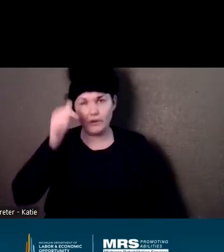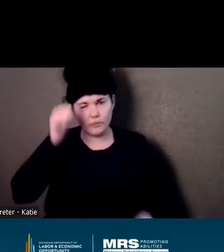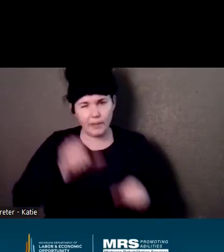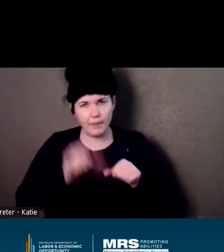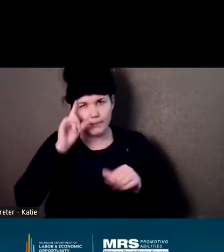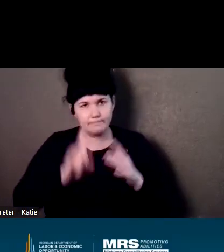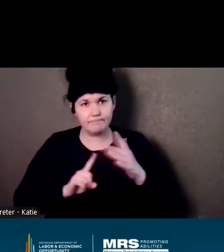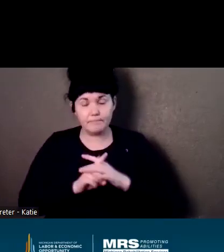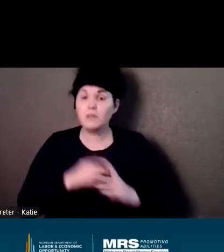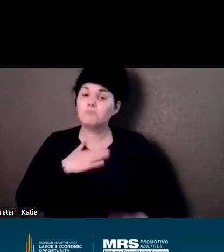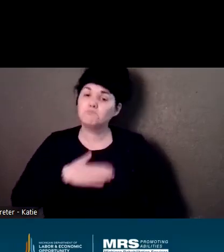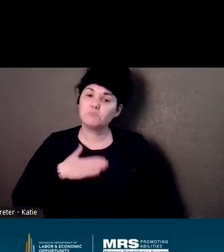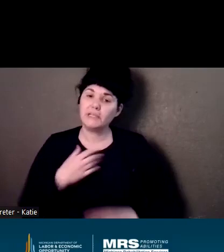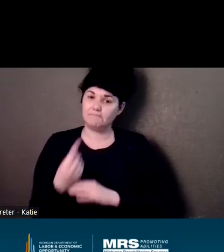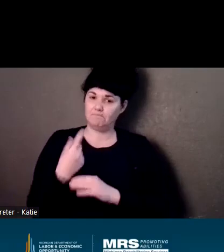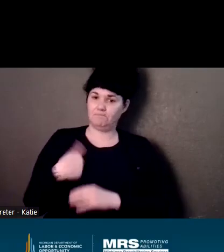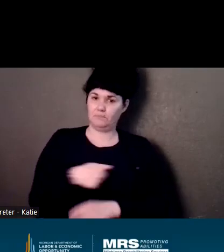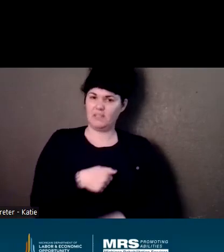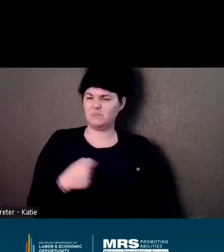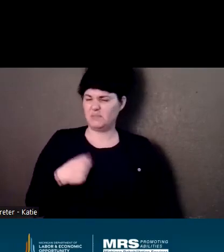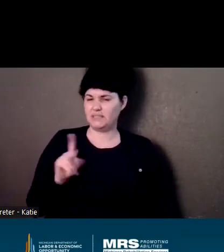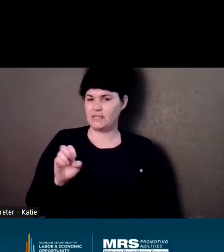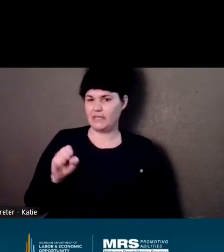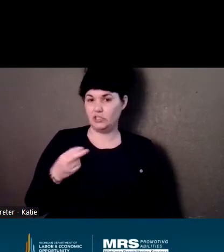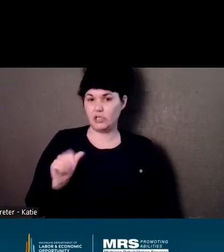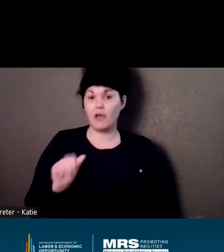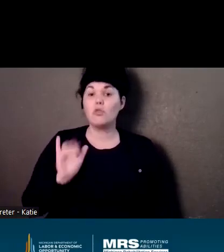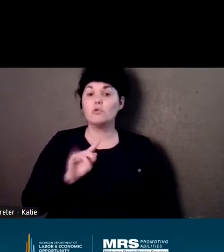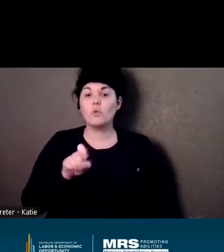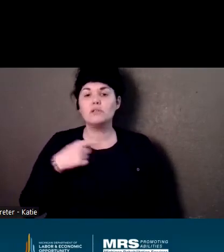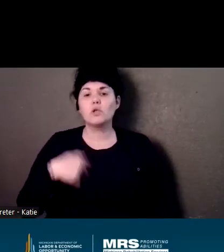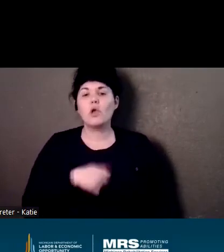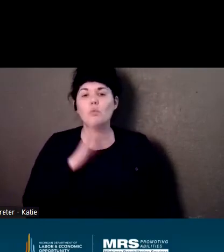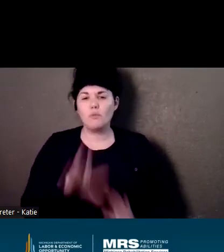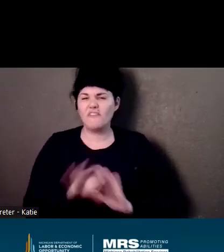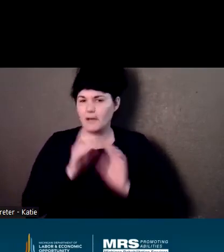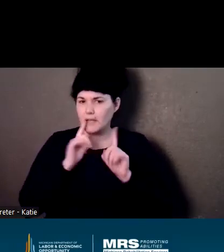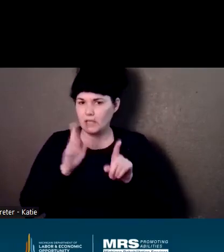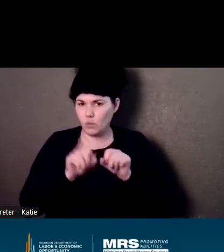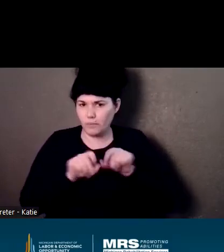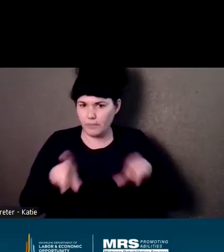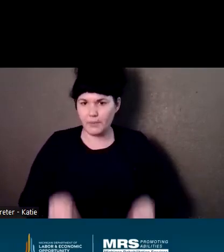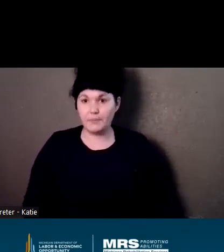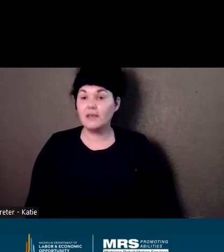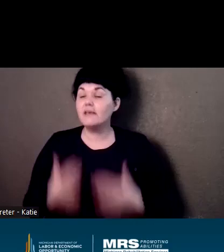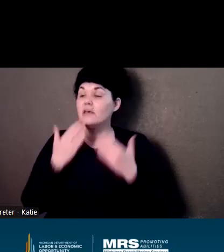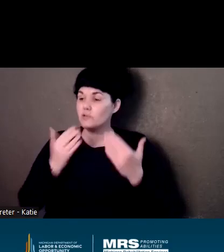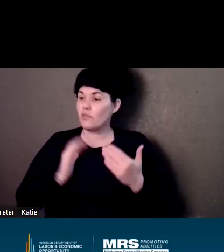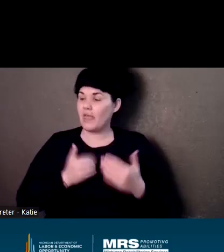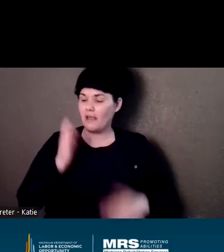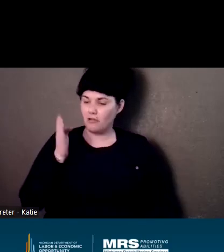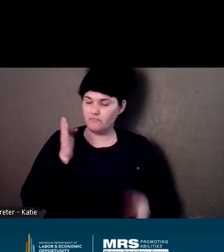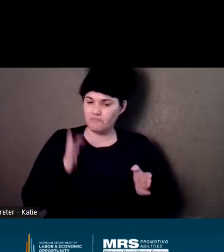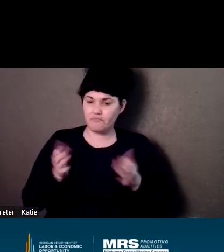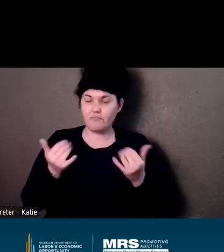those questions to me and Keisha, and we will get those responses out to you. So to our guests, thank you again. To our